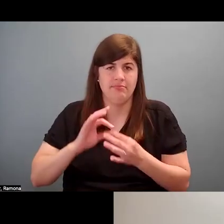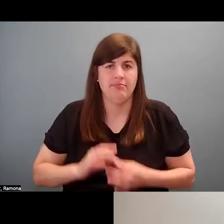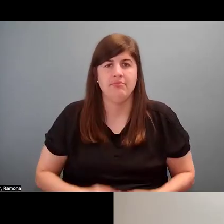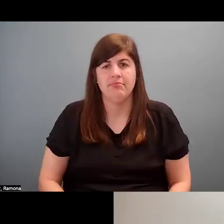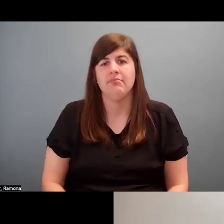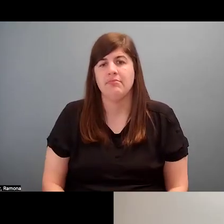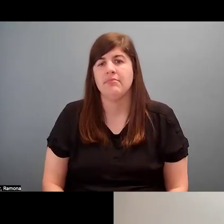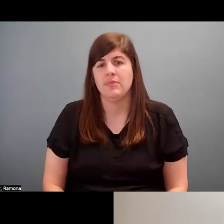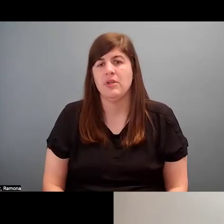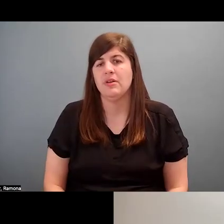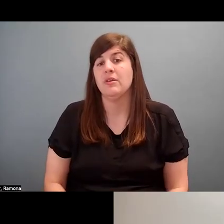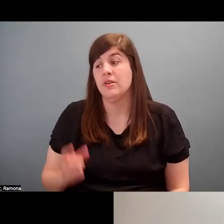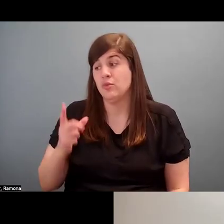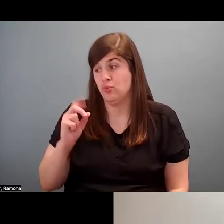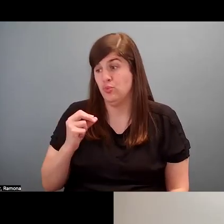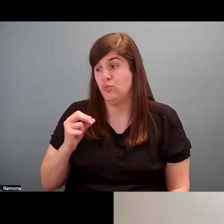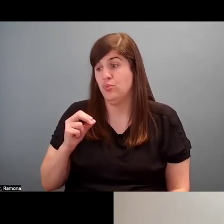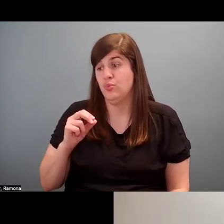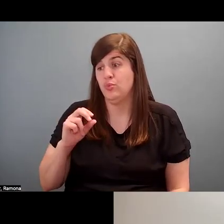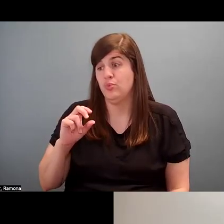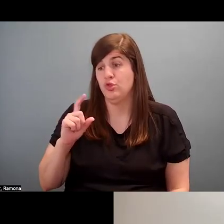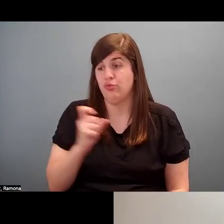Um, do shrimp have nerves?